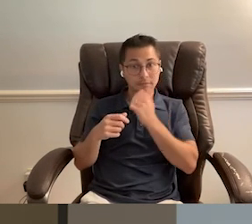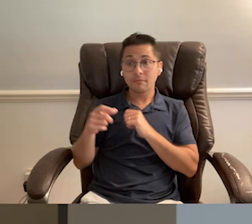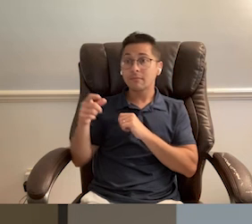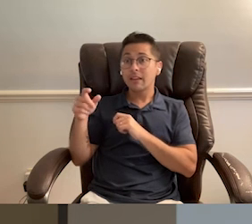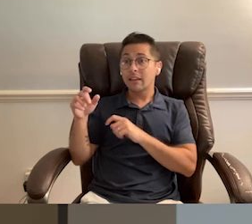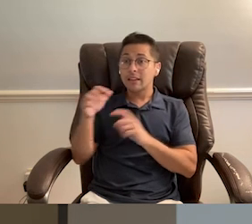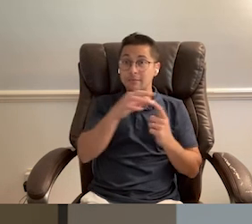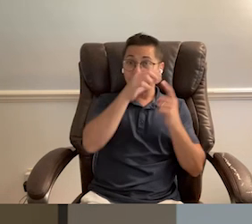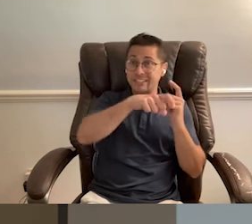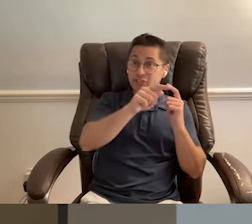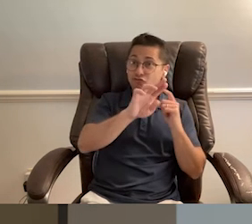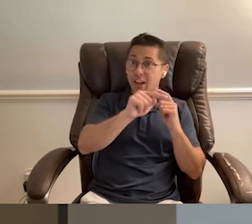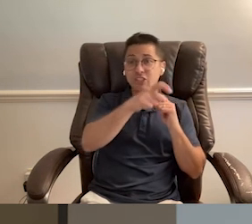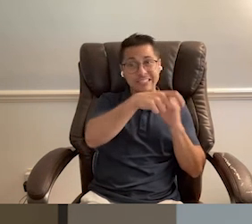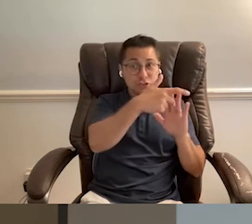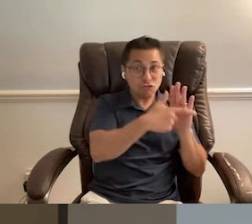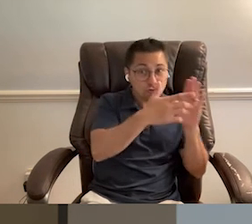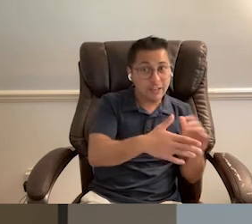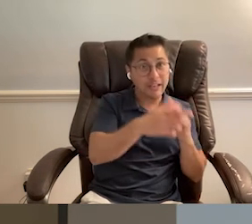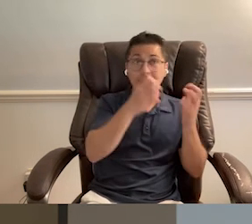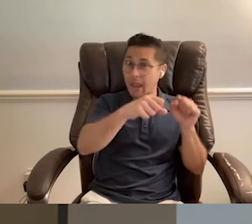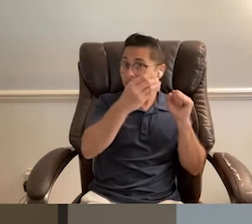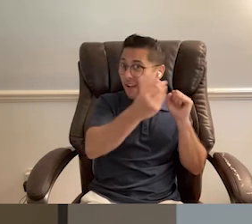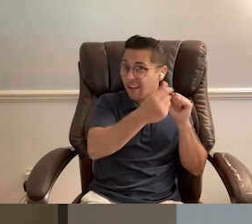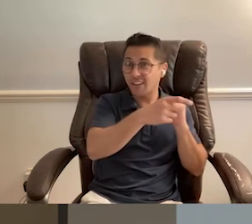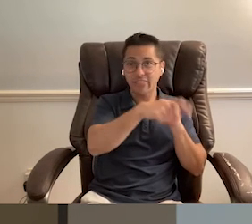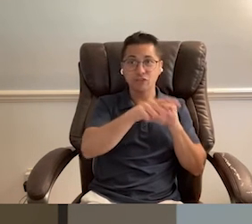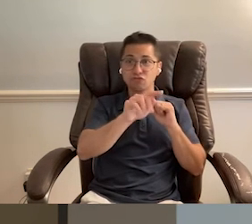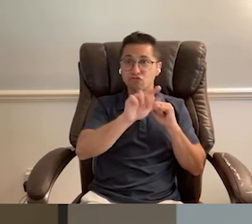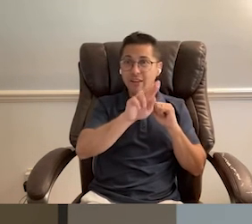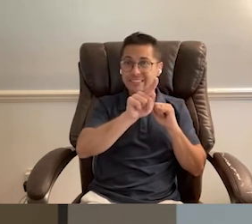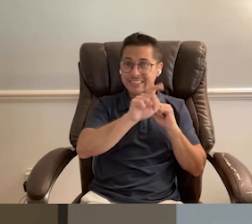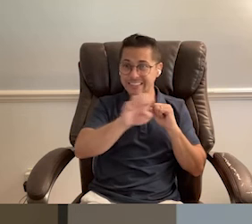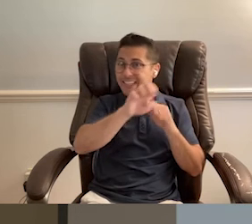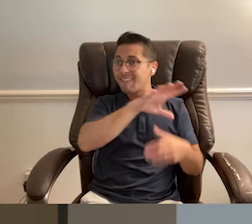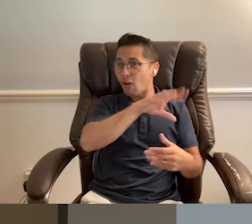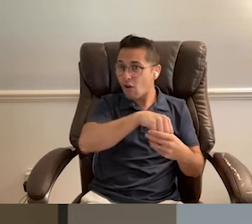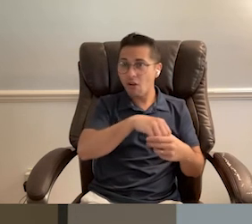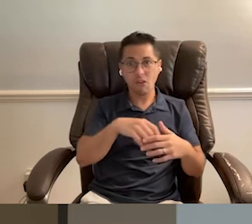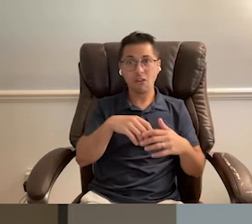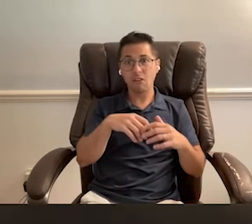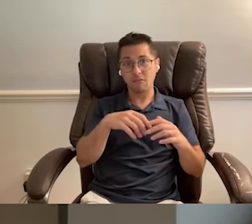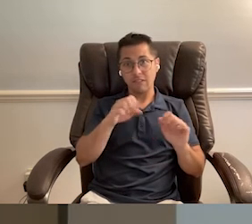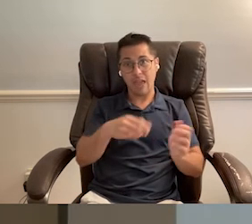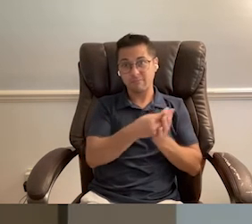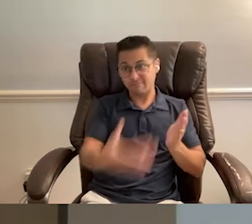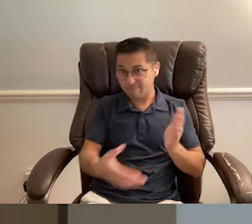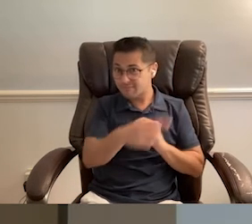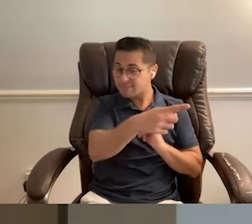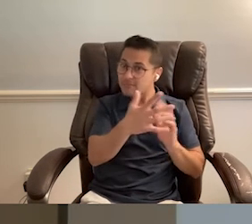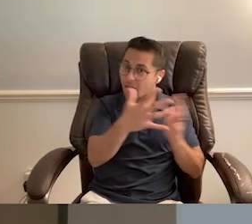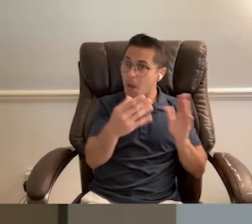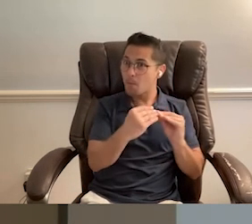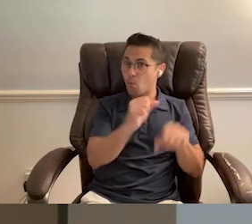costly. There's fees tied to it. There's a trustee involved. It's a lot more work.